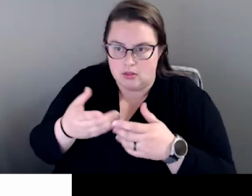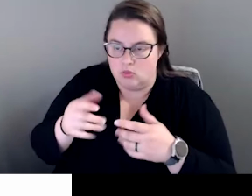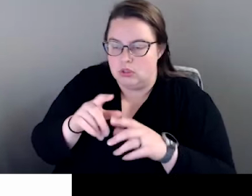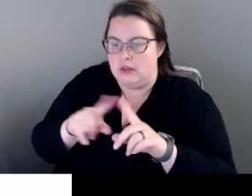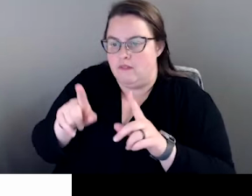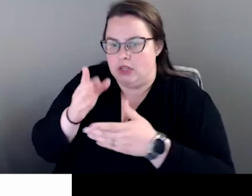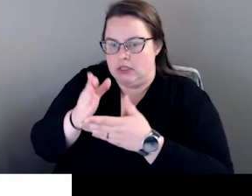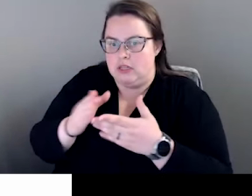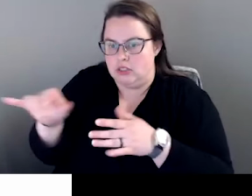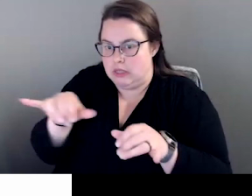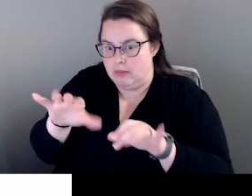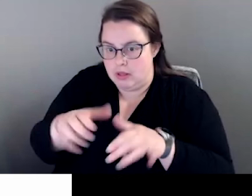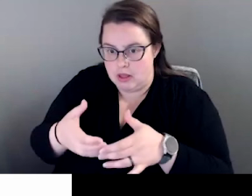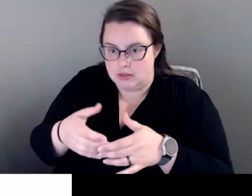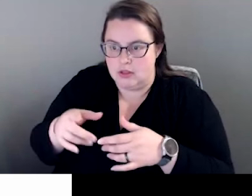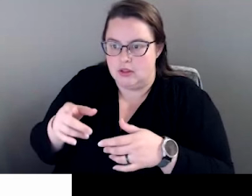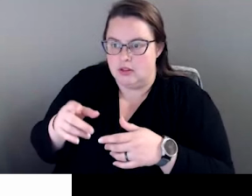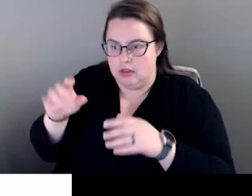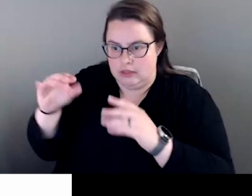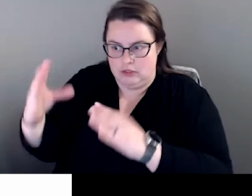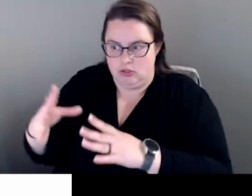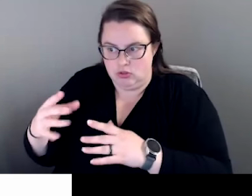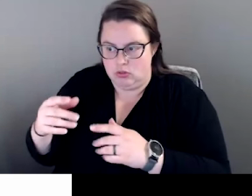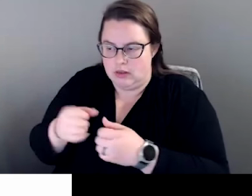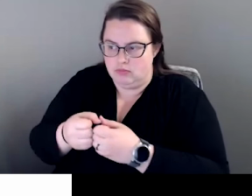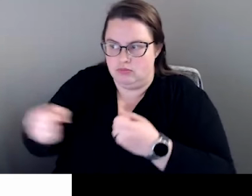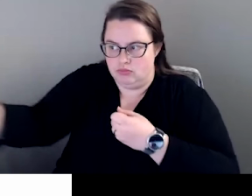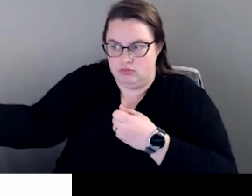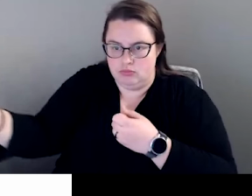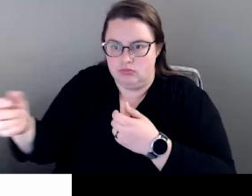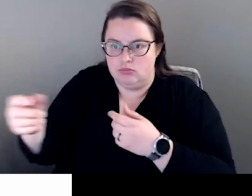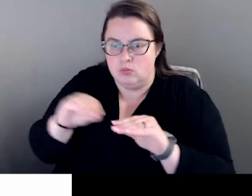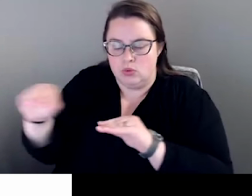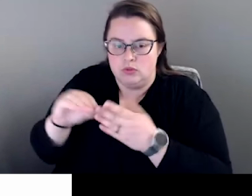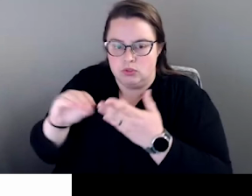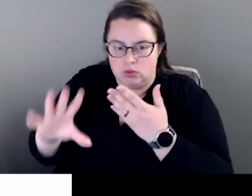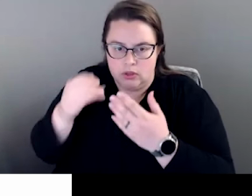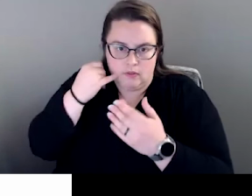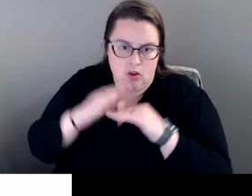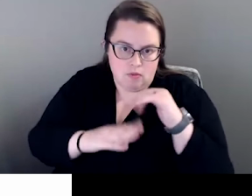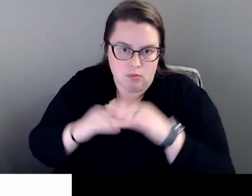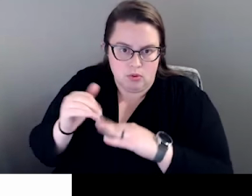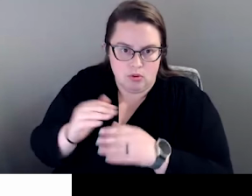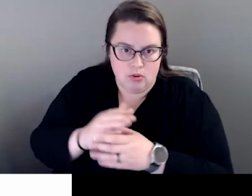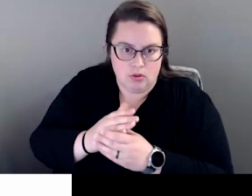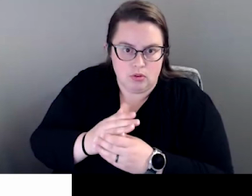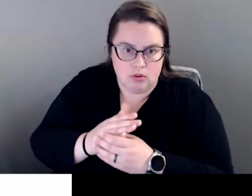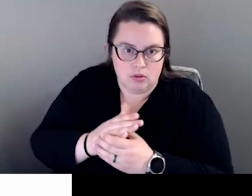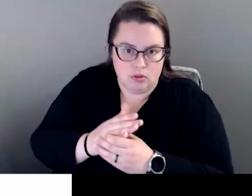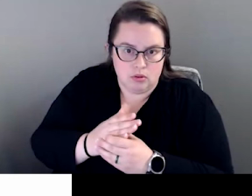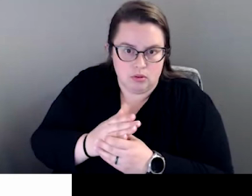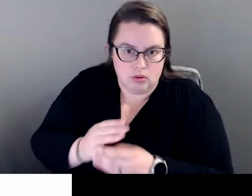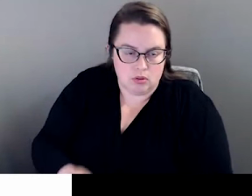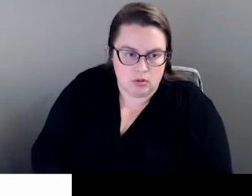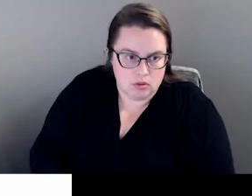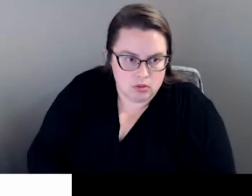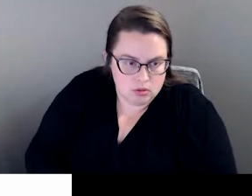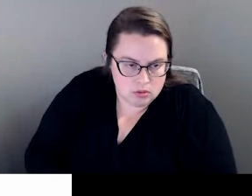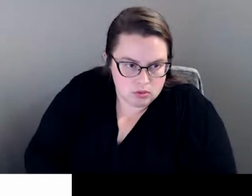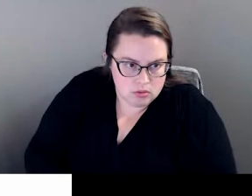that Dr. Smith teaches, we could put her in that if she's comfortable with that as well. Yes. So, yeah, I'm actually going to have cases like